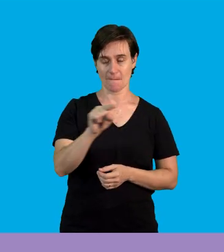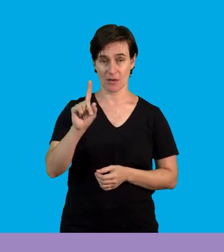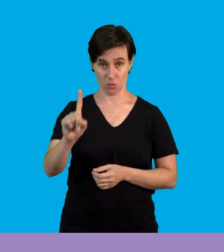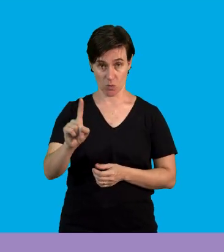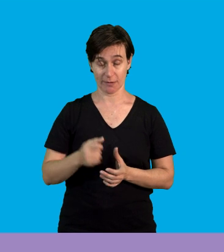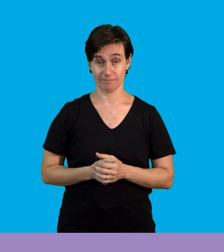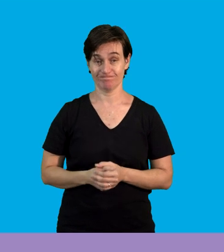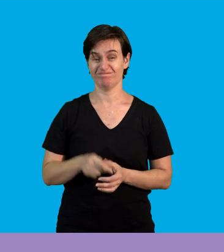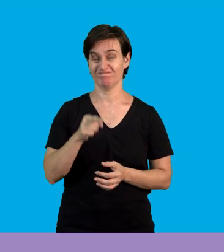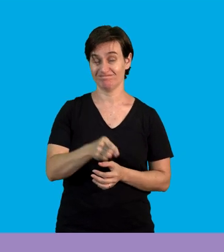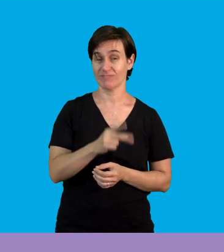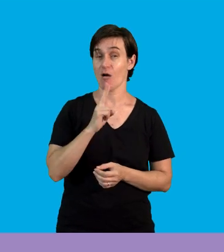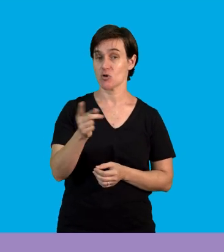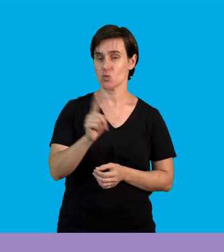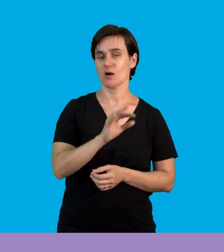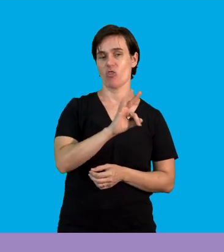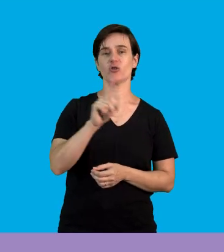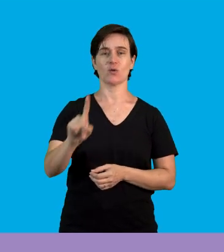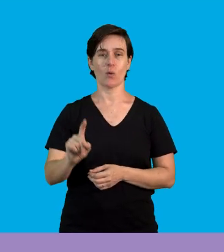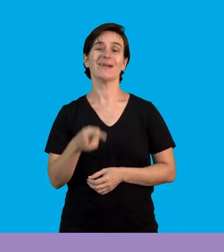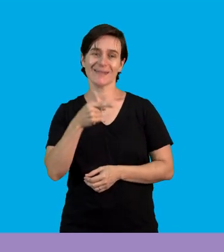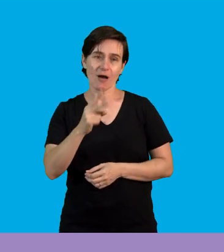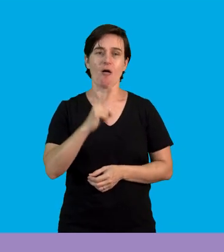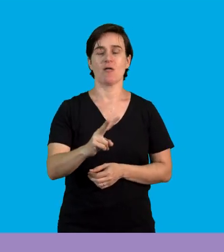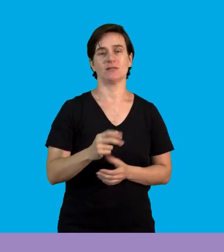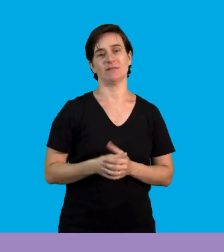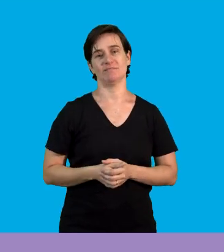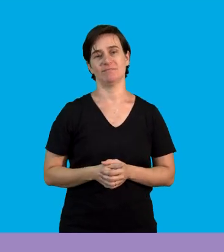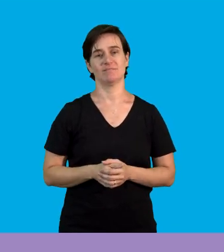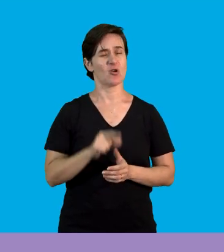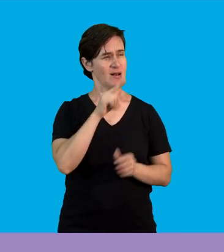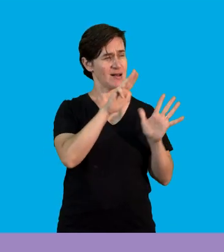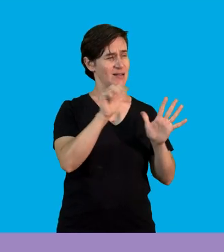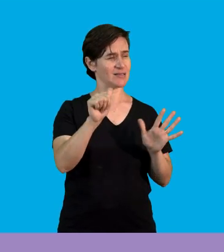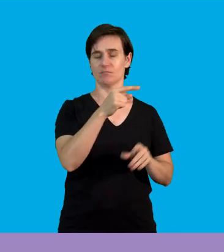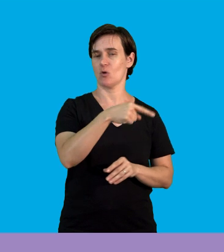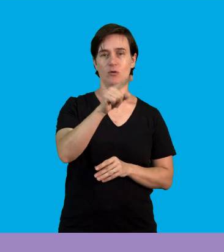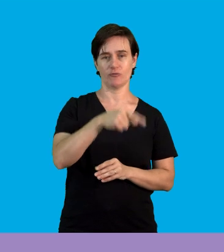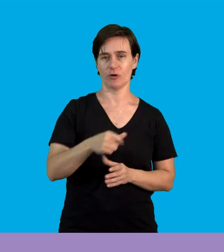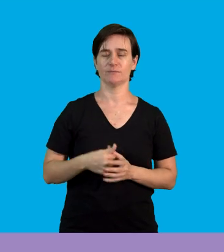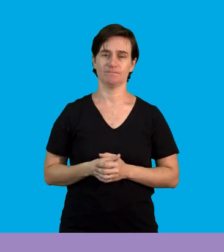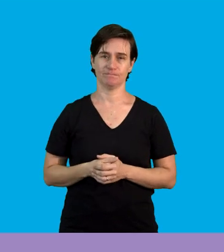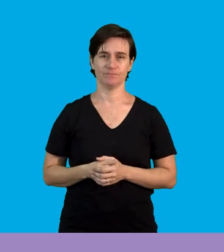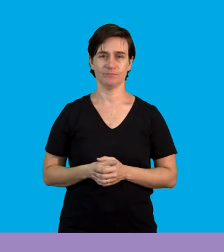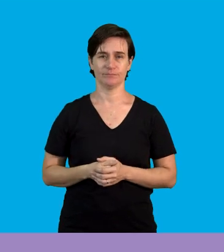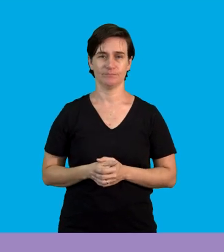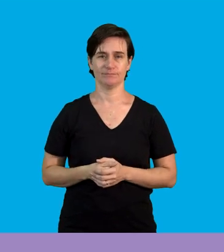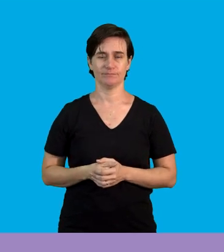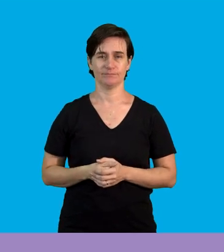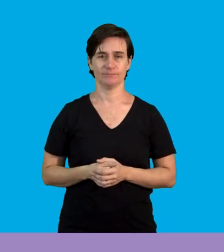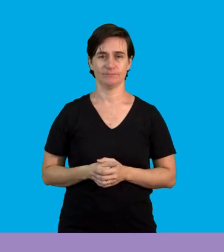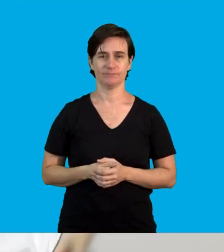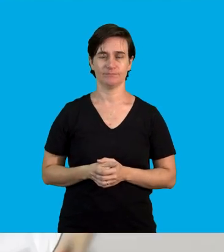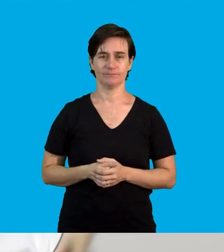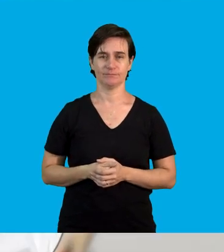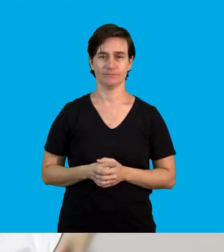minus 1, which then is 31. That's the answer she was supposed to get, not 96. And so that's where she